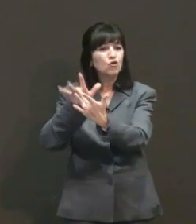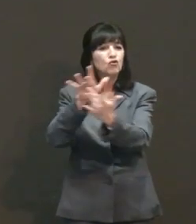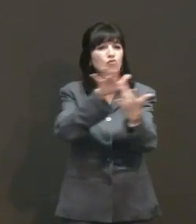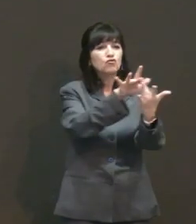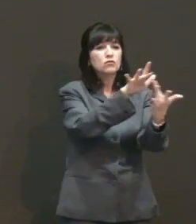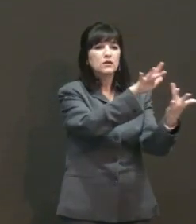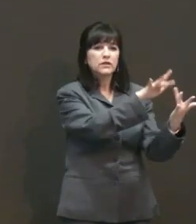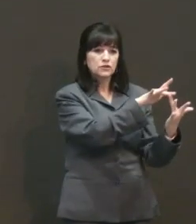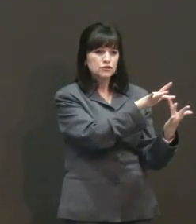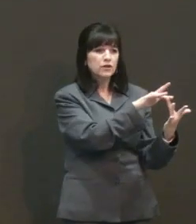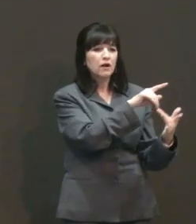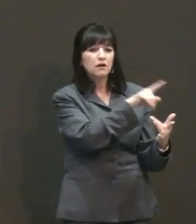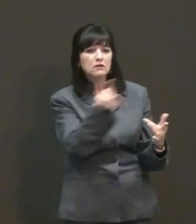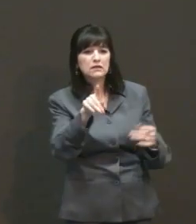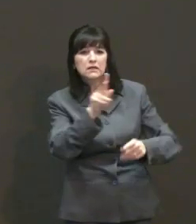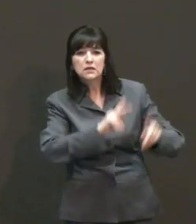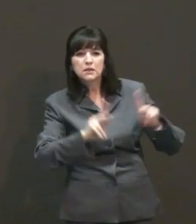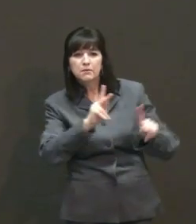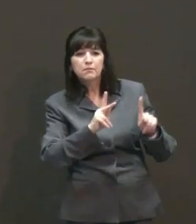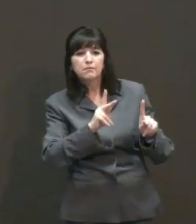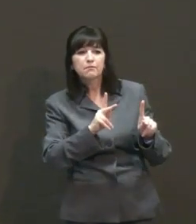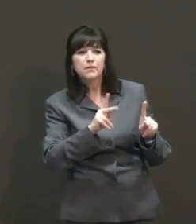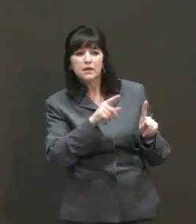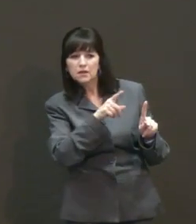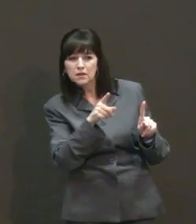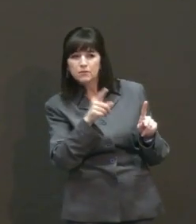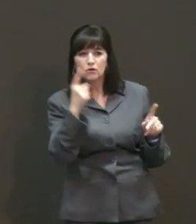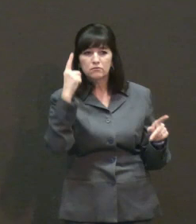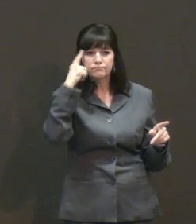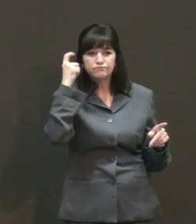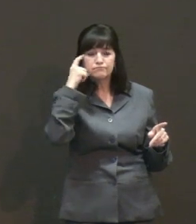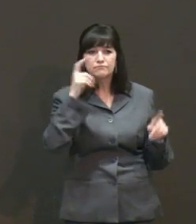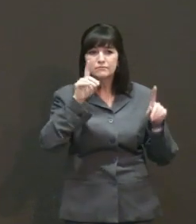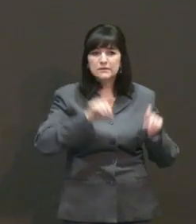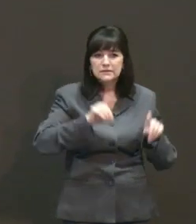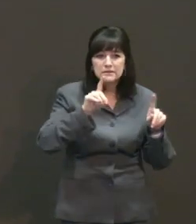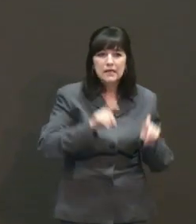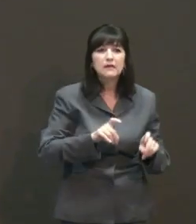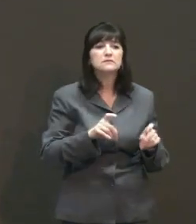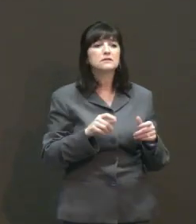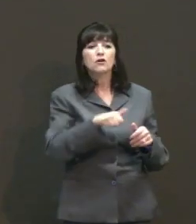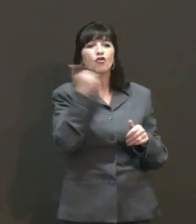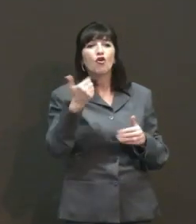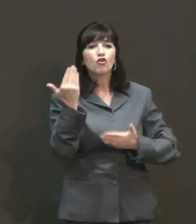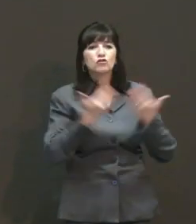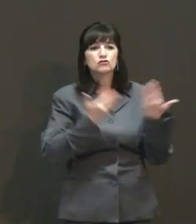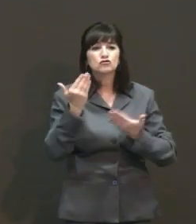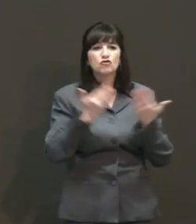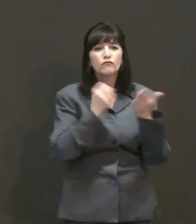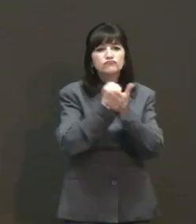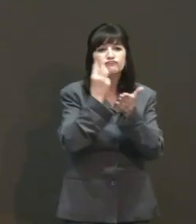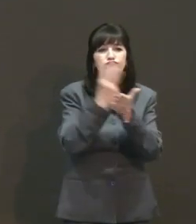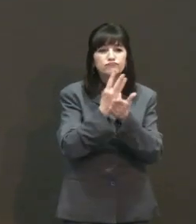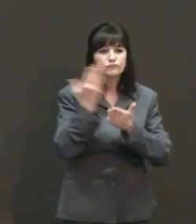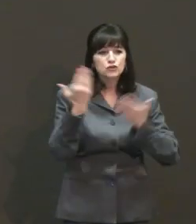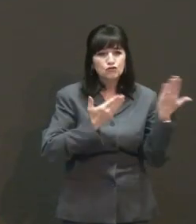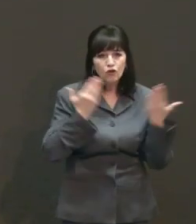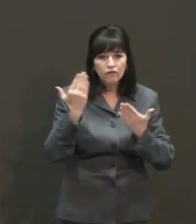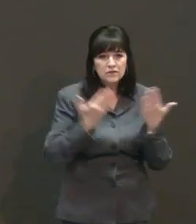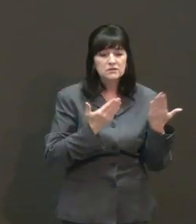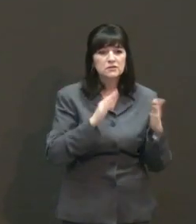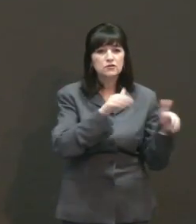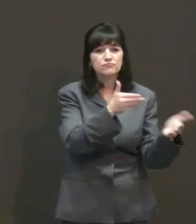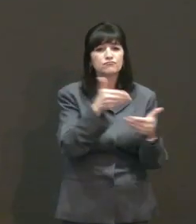members in their community around COVID-19, whether it's testing or wraparound services. Also, the